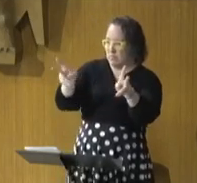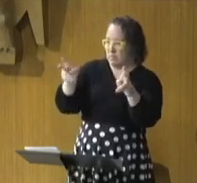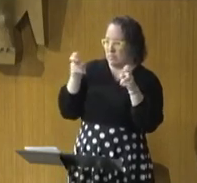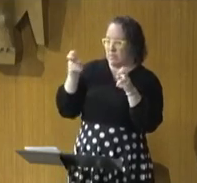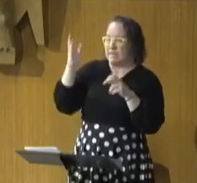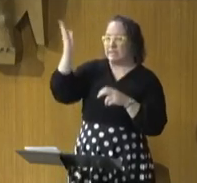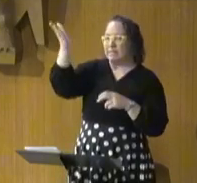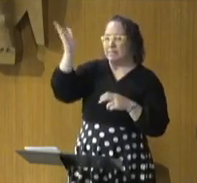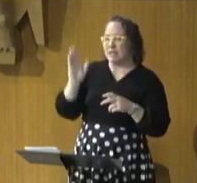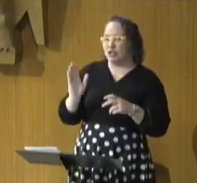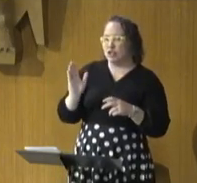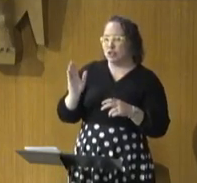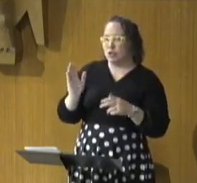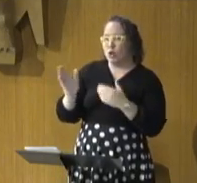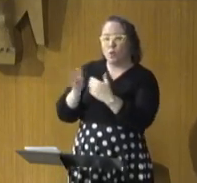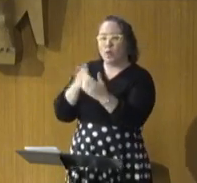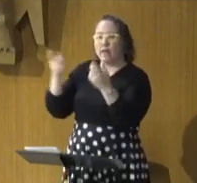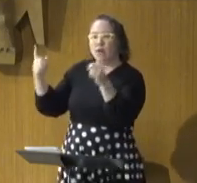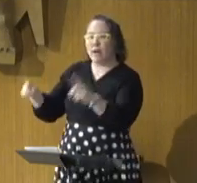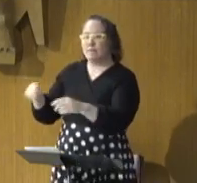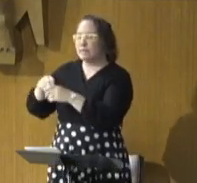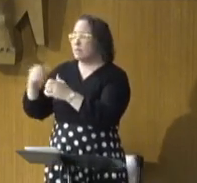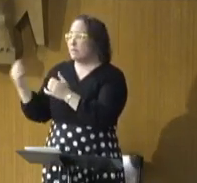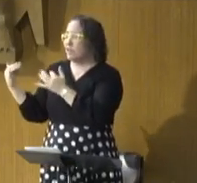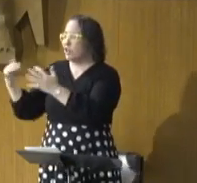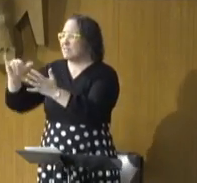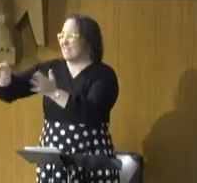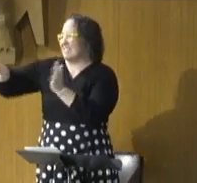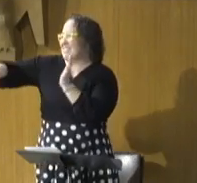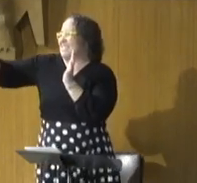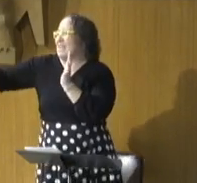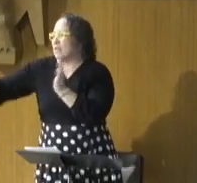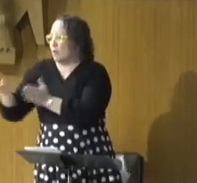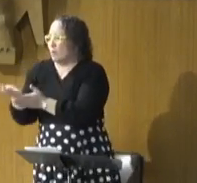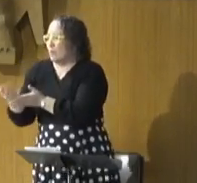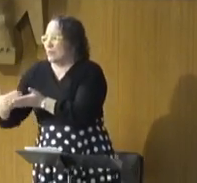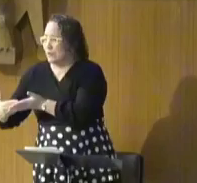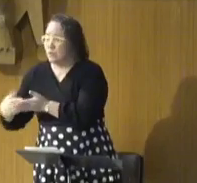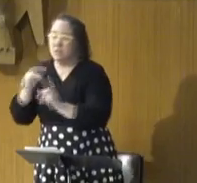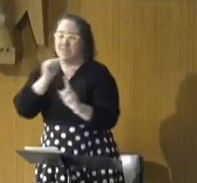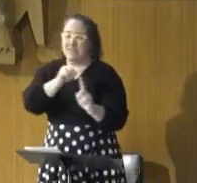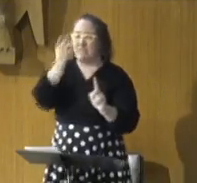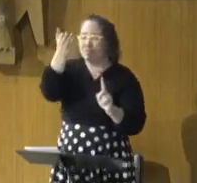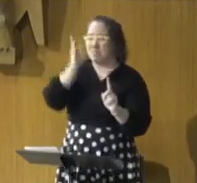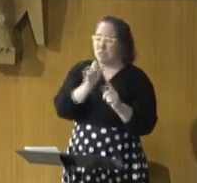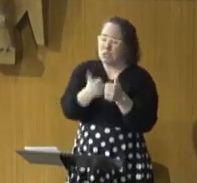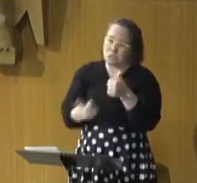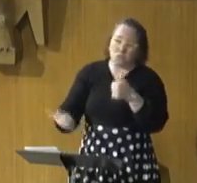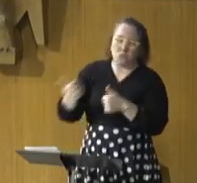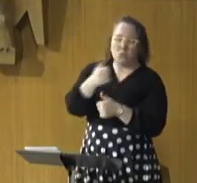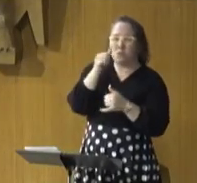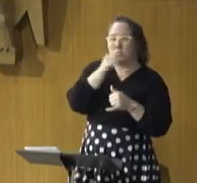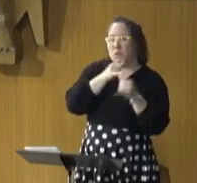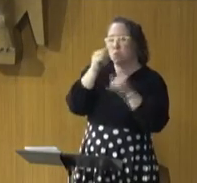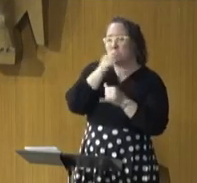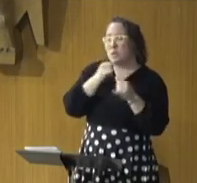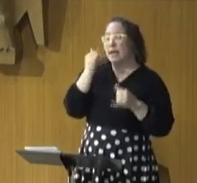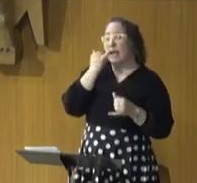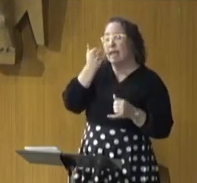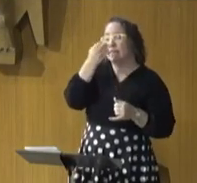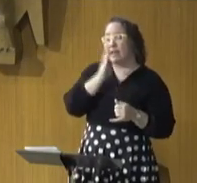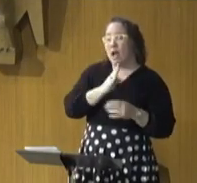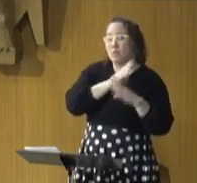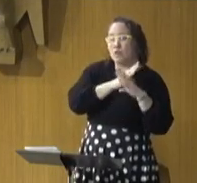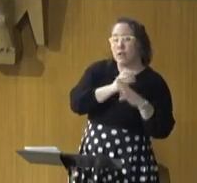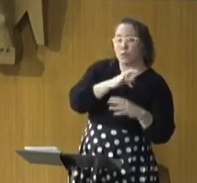is actually secondary to their speech, because they're saying in no uncertain terms that whether or not God delivers them